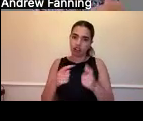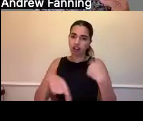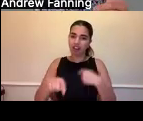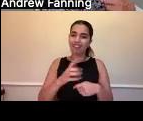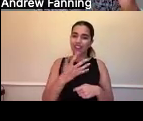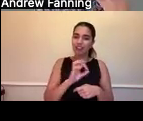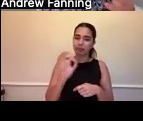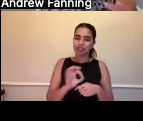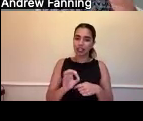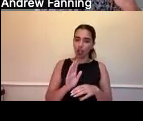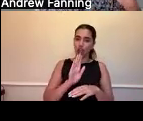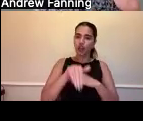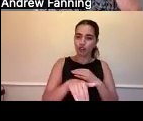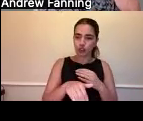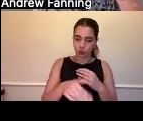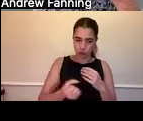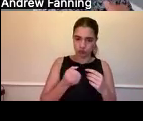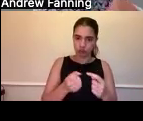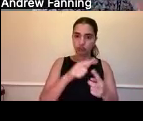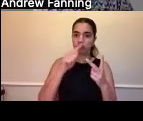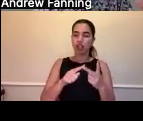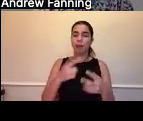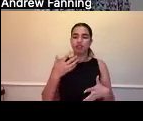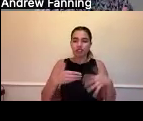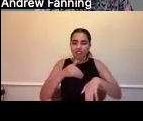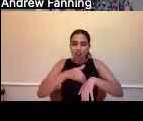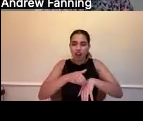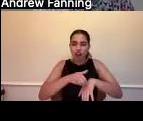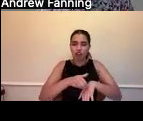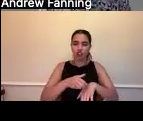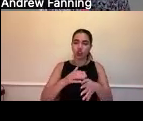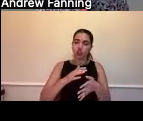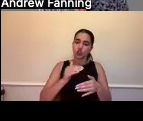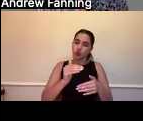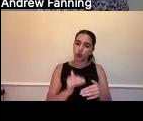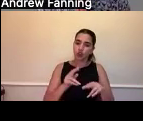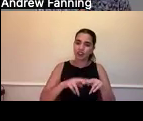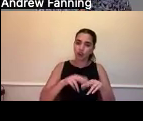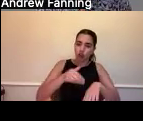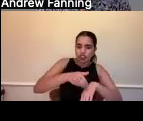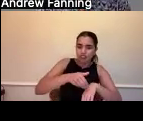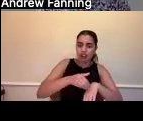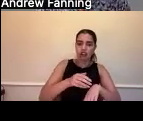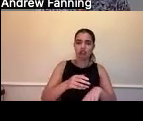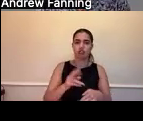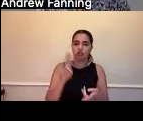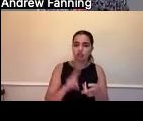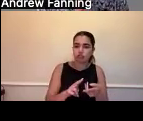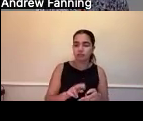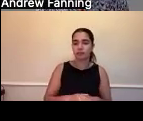and suffering just under, at around 33% of the shortfall. So I think in the opening session where we